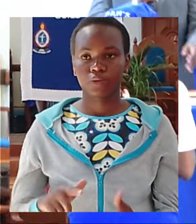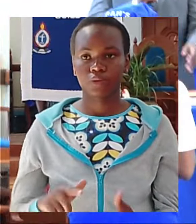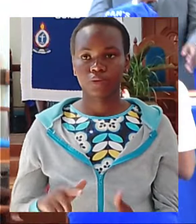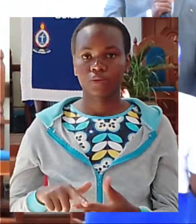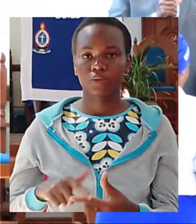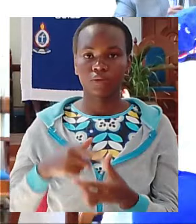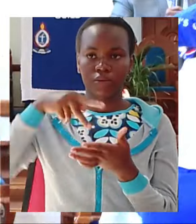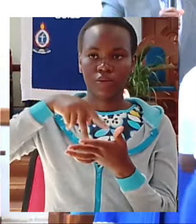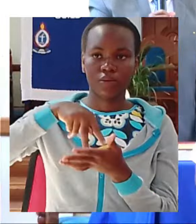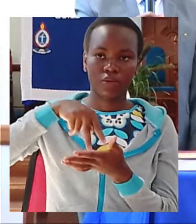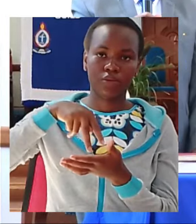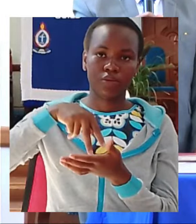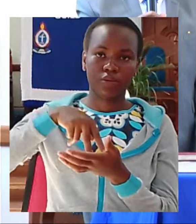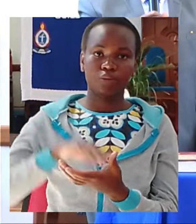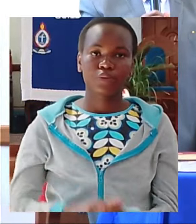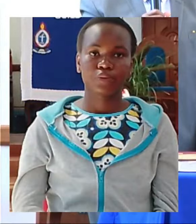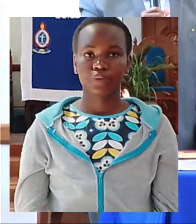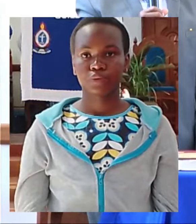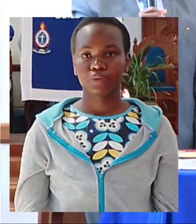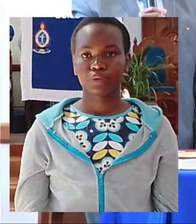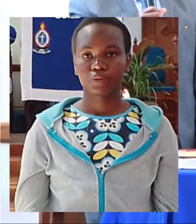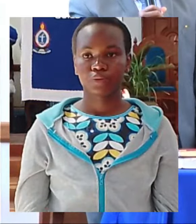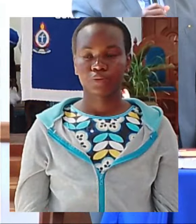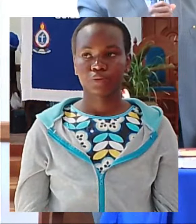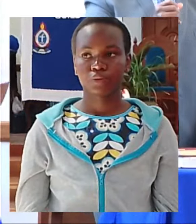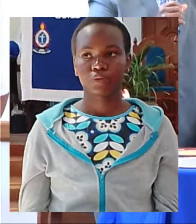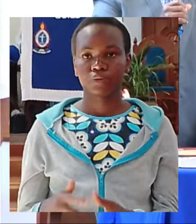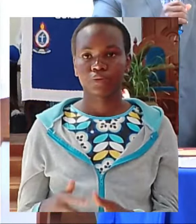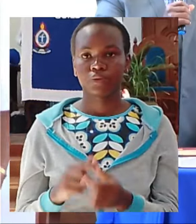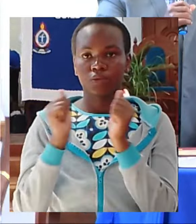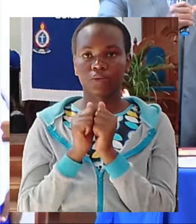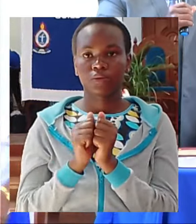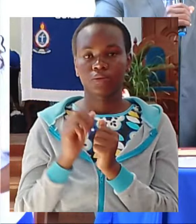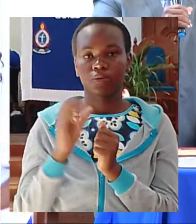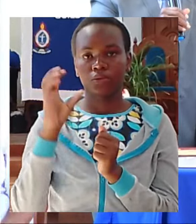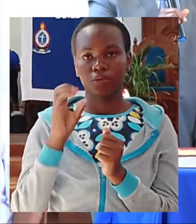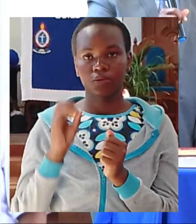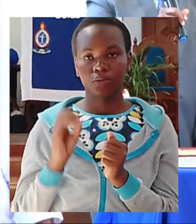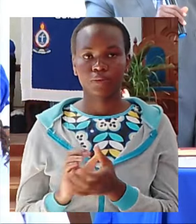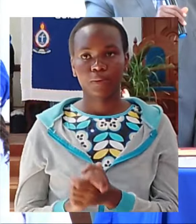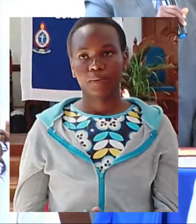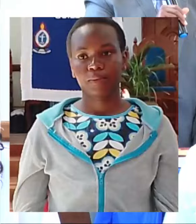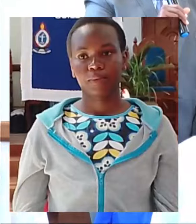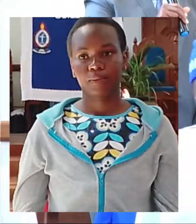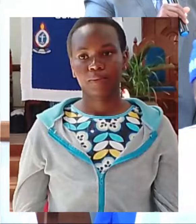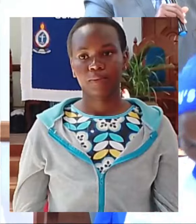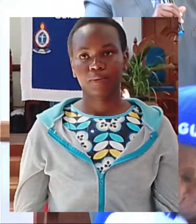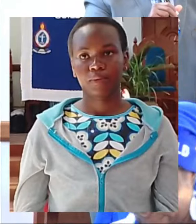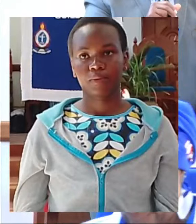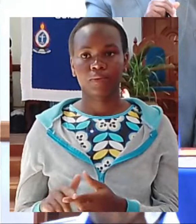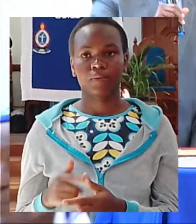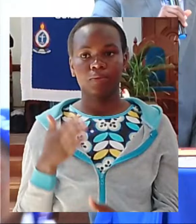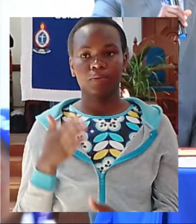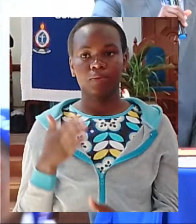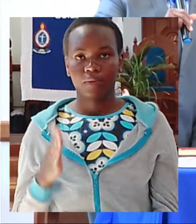Tusimame. Tusimame. Walio na tithe, tafadhali njooni. Those who have tithe, come forward so